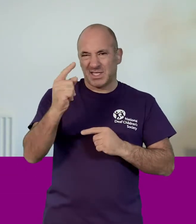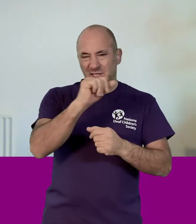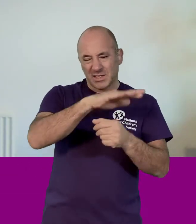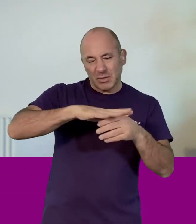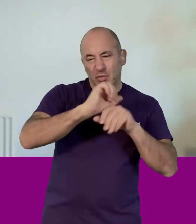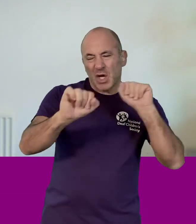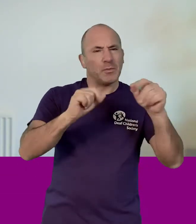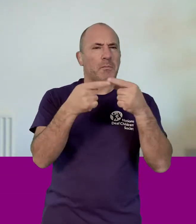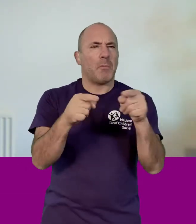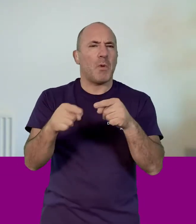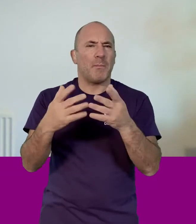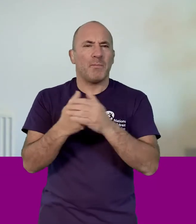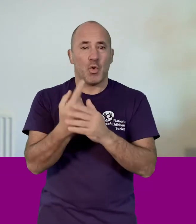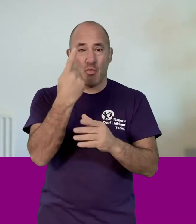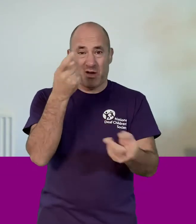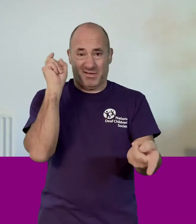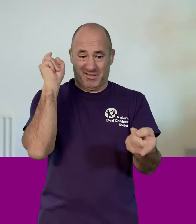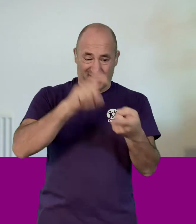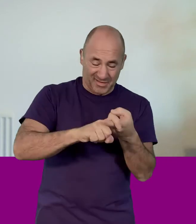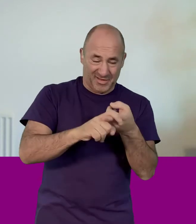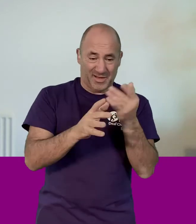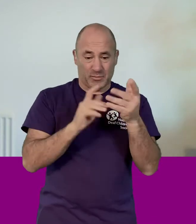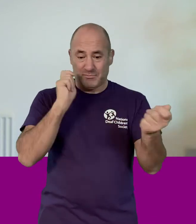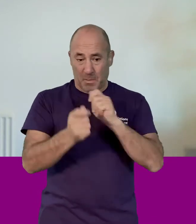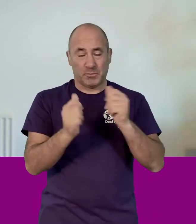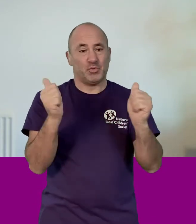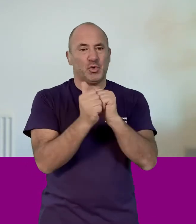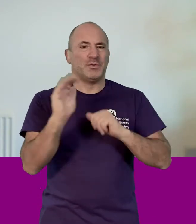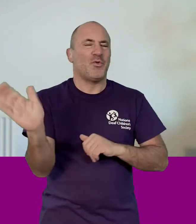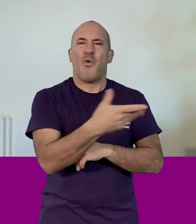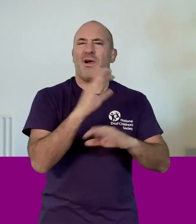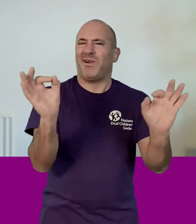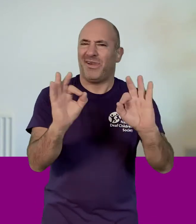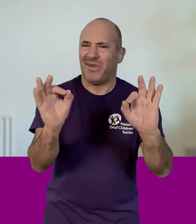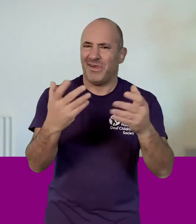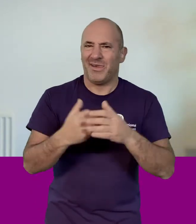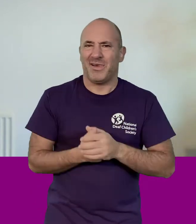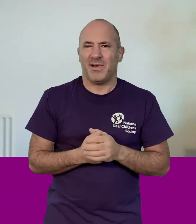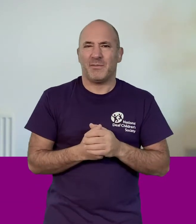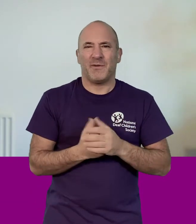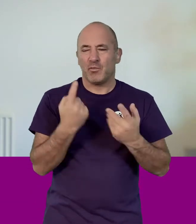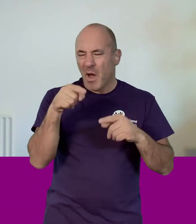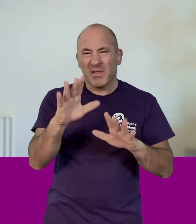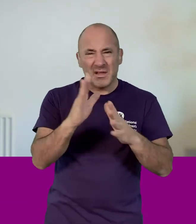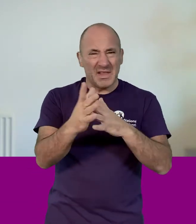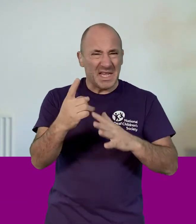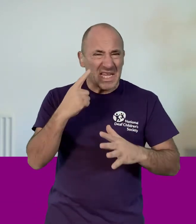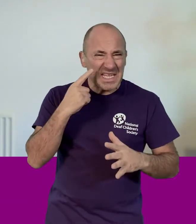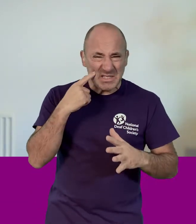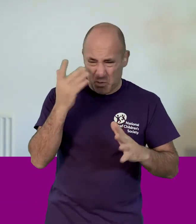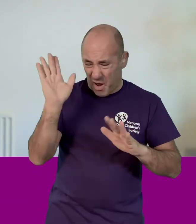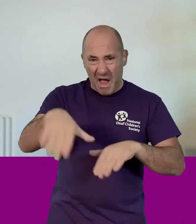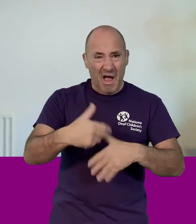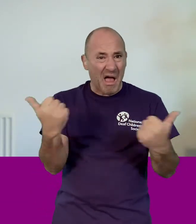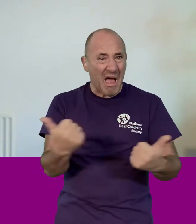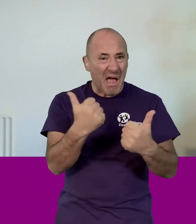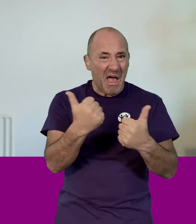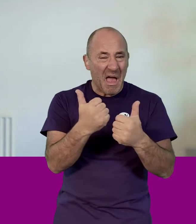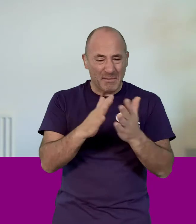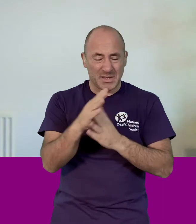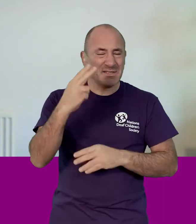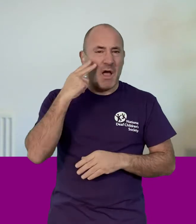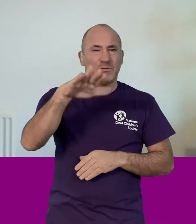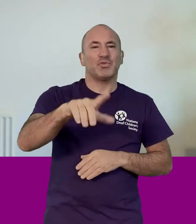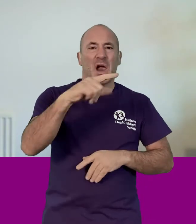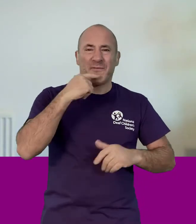and every situation is different, so there's no one fixed definition of what a reasonable adjustment is. But if something is easy or straightforward to